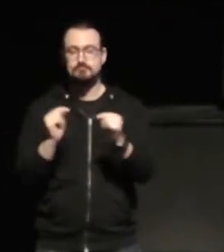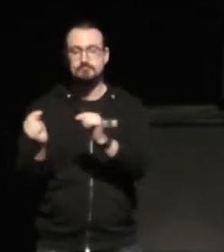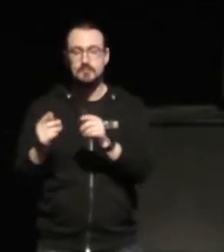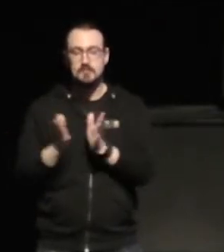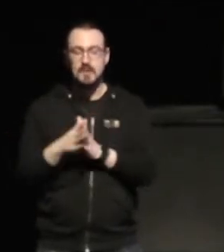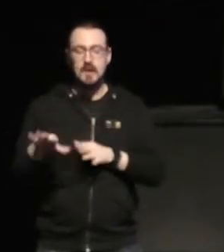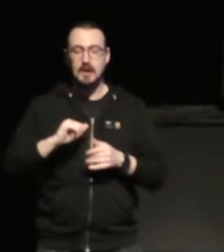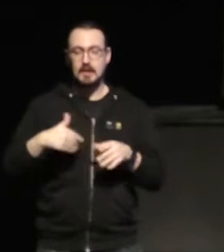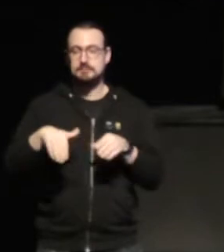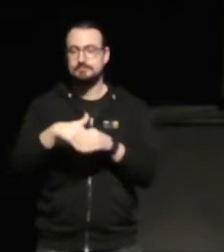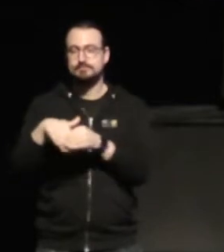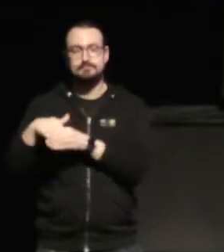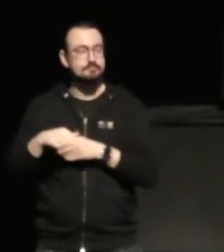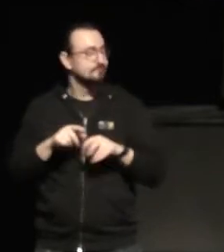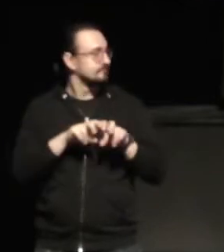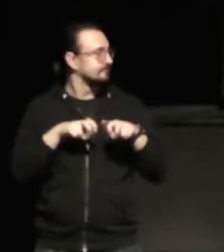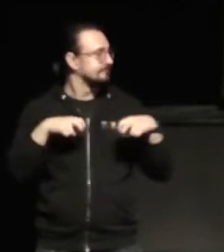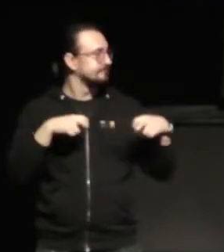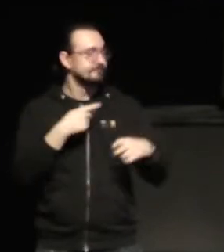all participants.